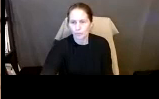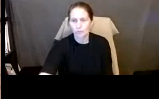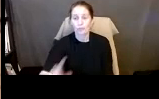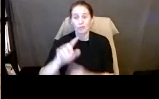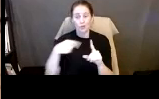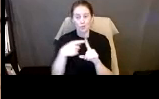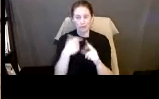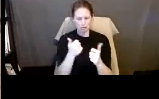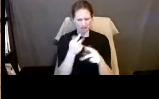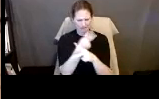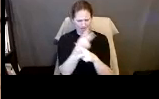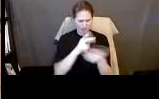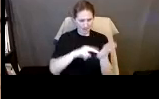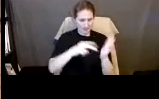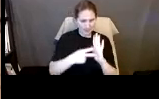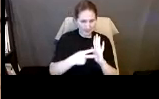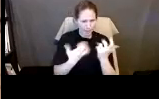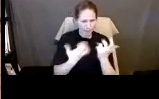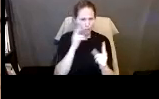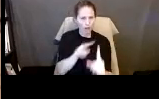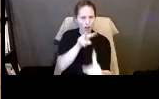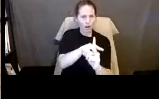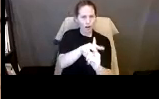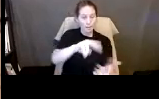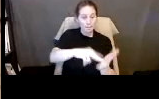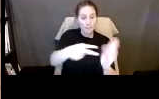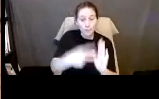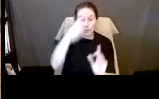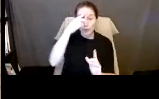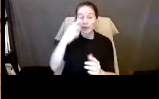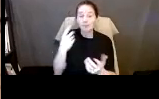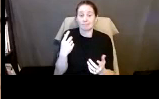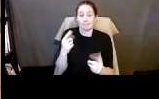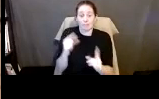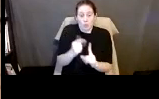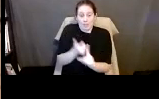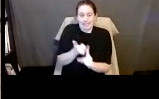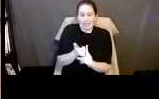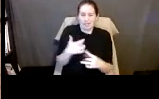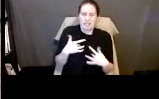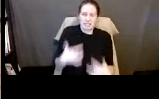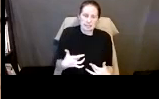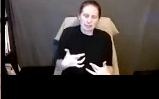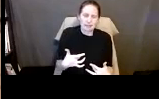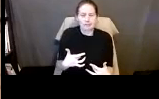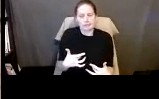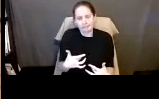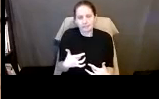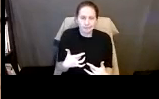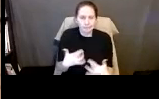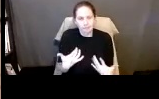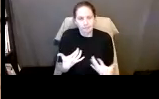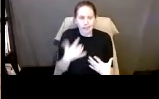this word, if you don't want to assign a purpose to its translation, it's often translated as compound or